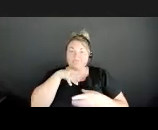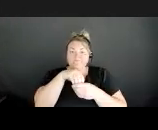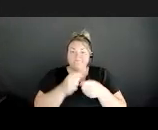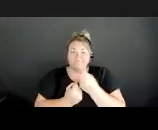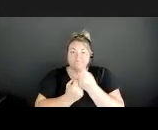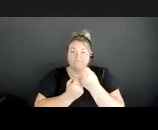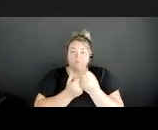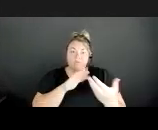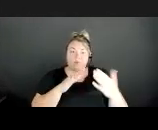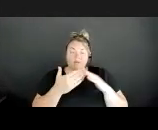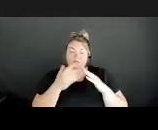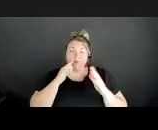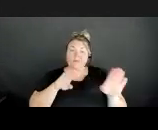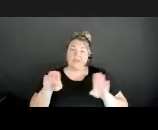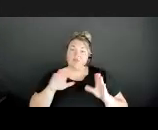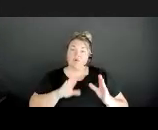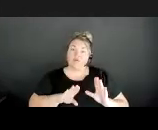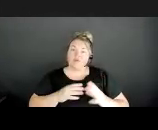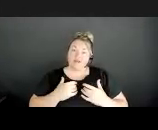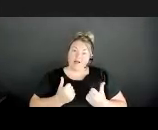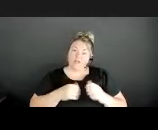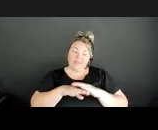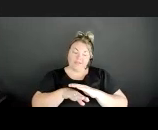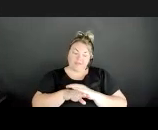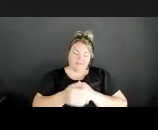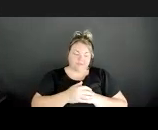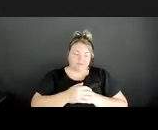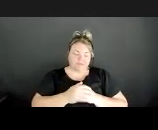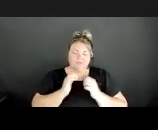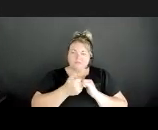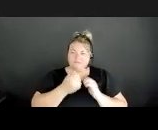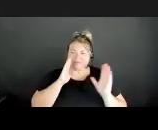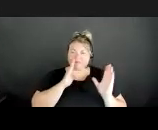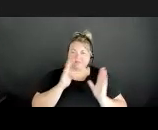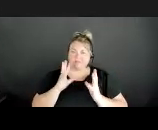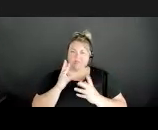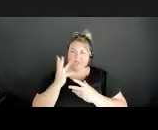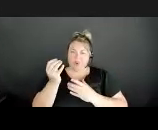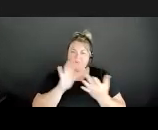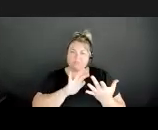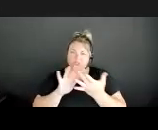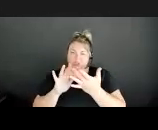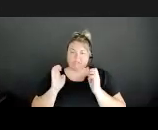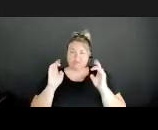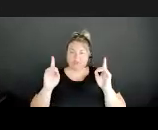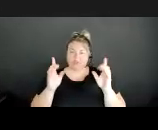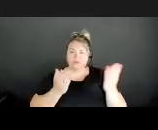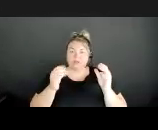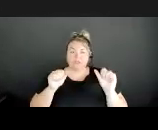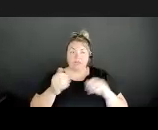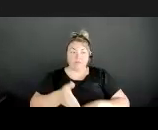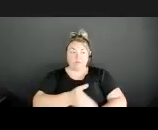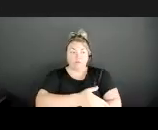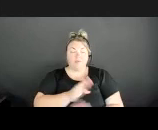increasing behavioral health access. And then how planned outreach, education, and engagement services can improve behavioral